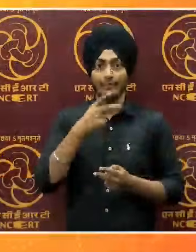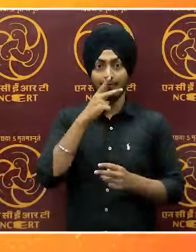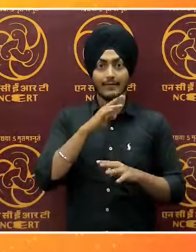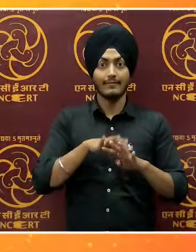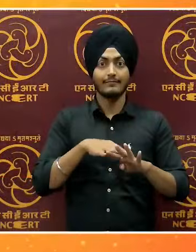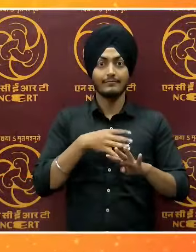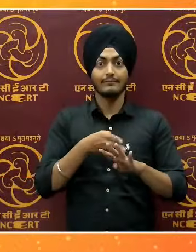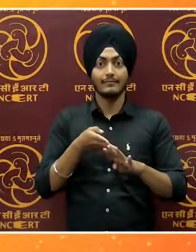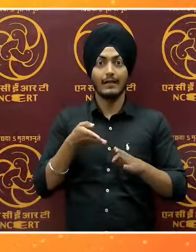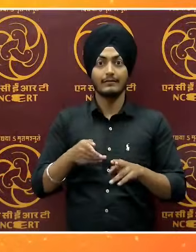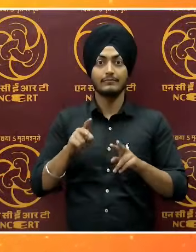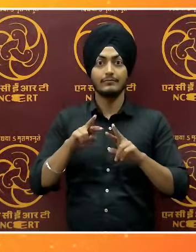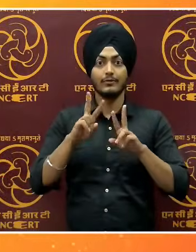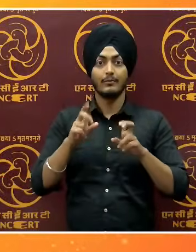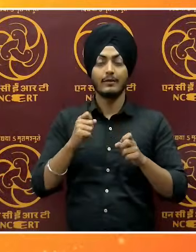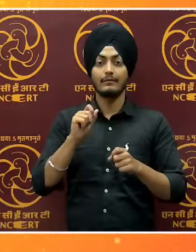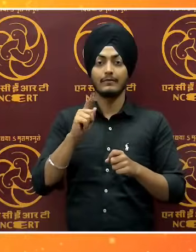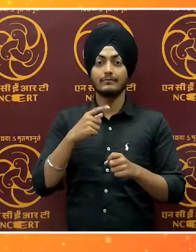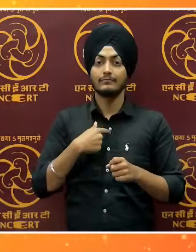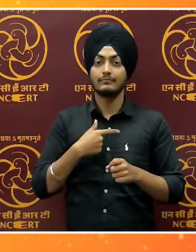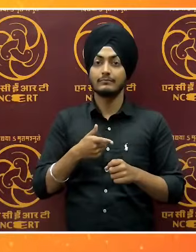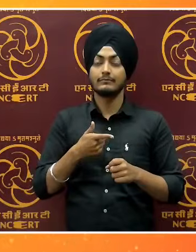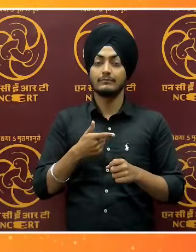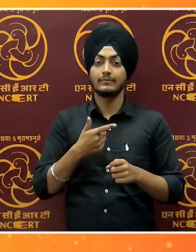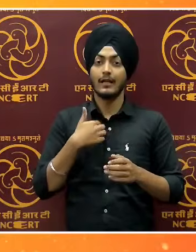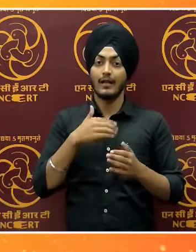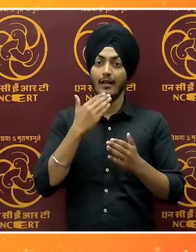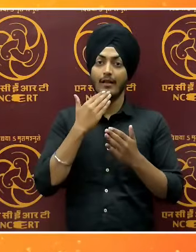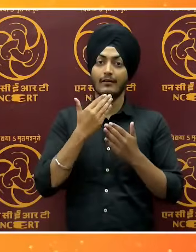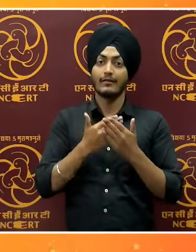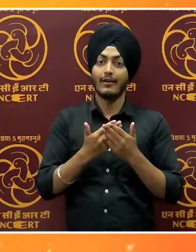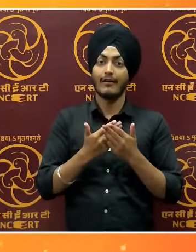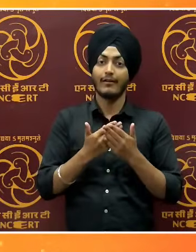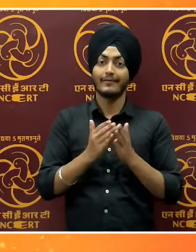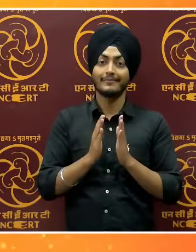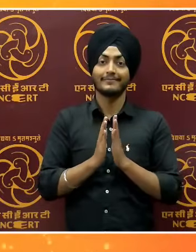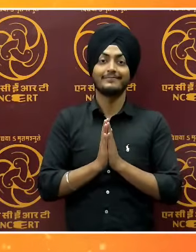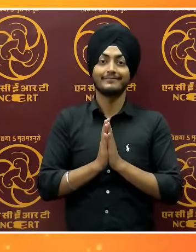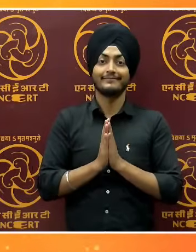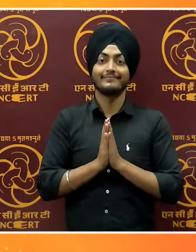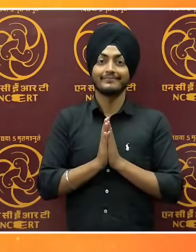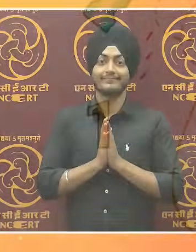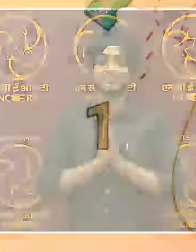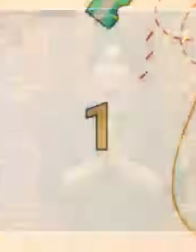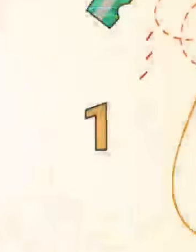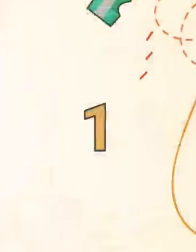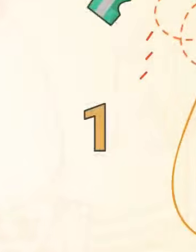our today's topic, and once again I would like to say thank you and namaskar.